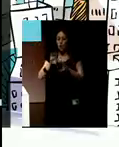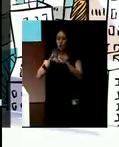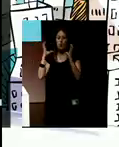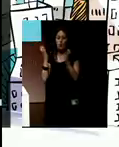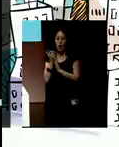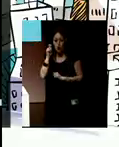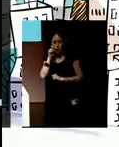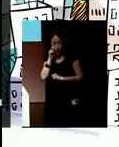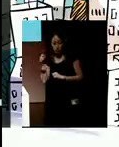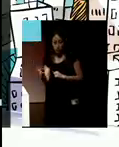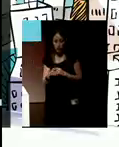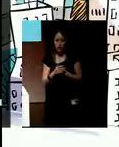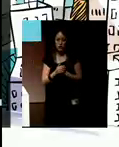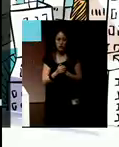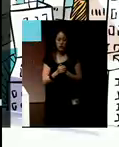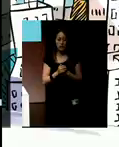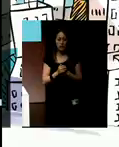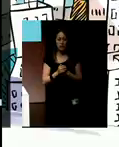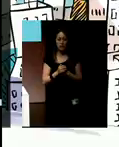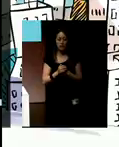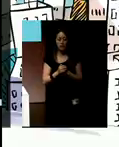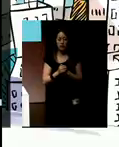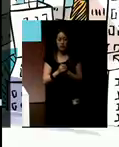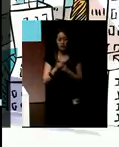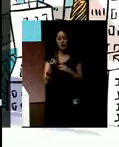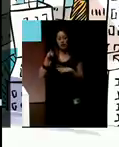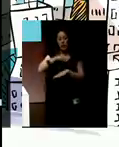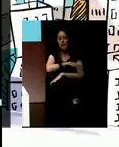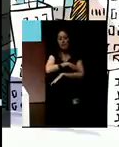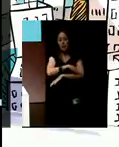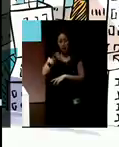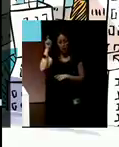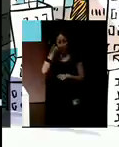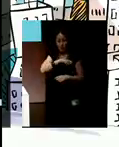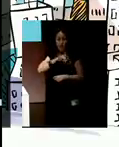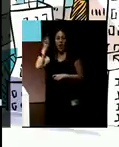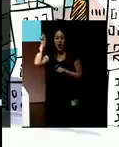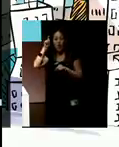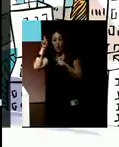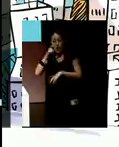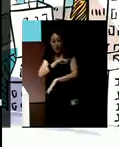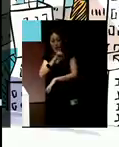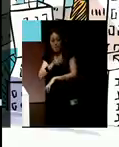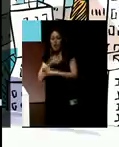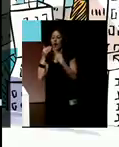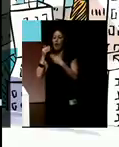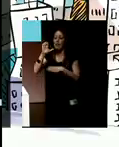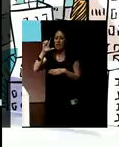of Education, Culture and Sports. So now, thank you very much, Elena. The next speaker will